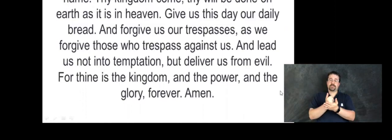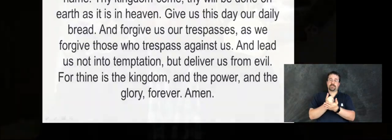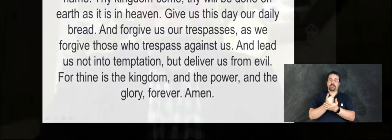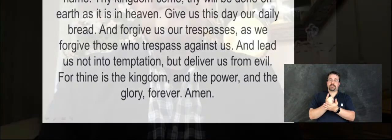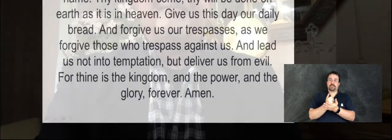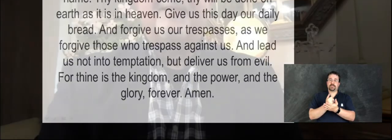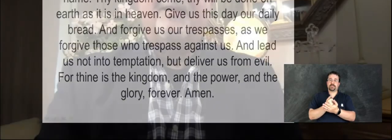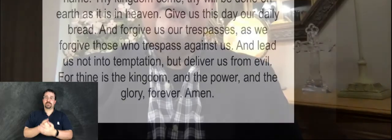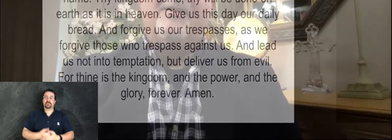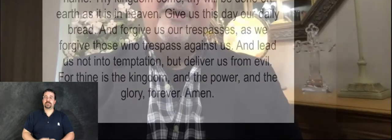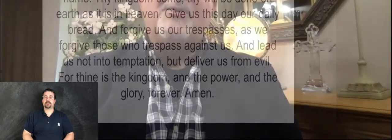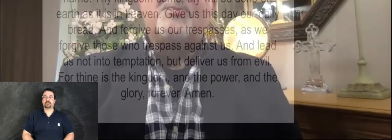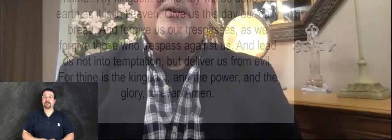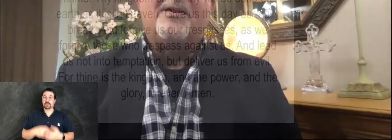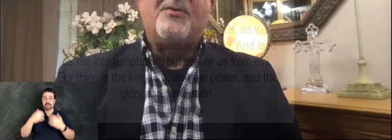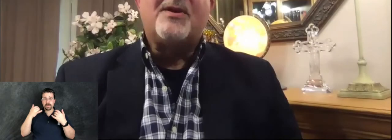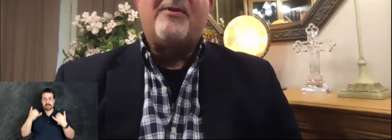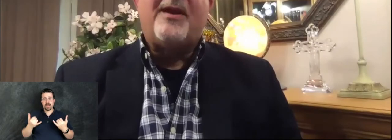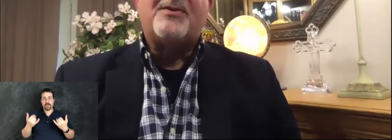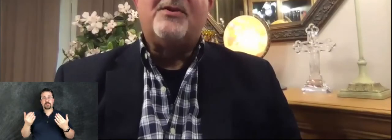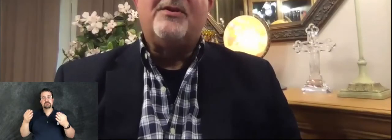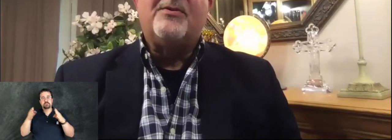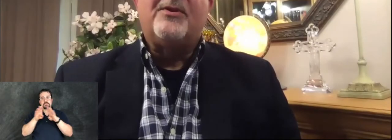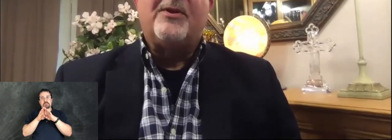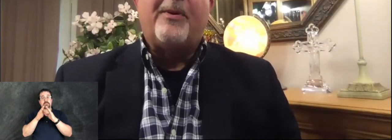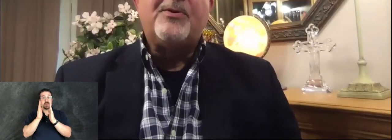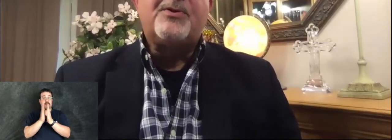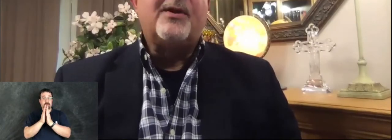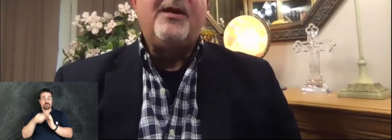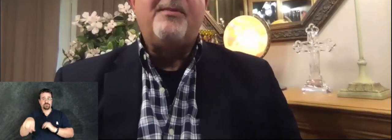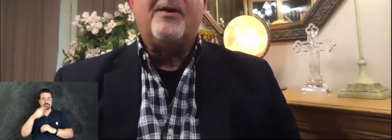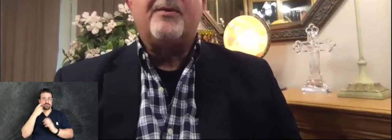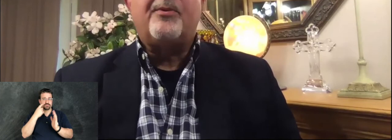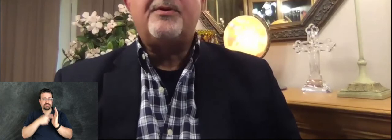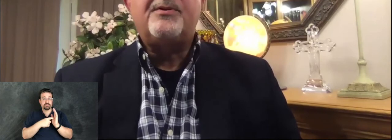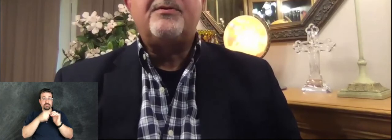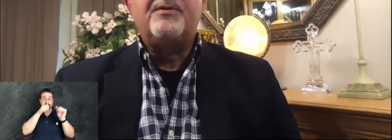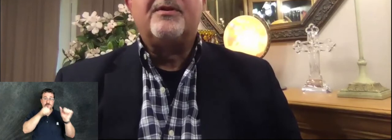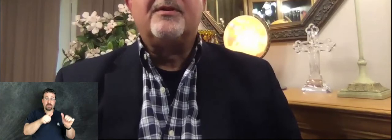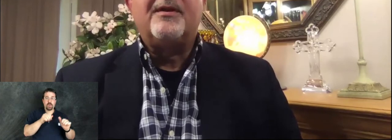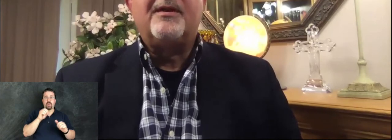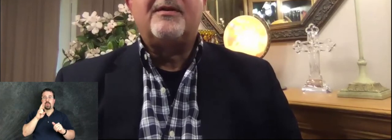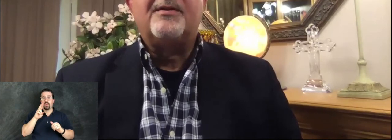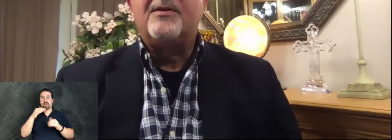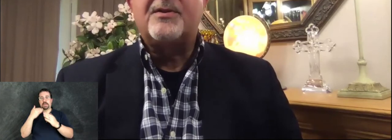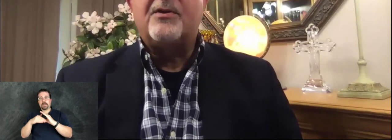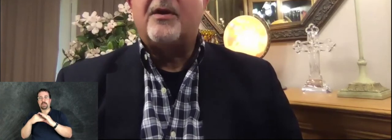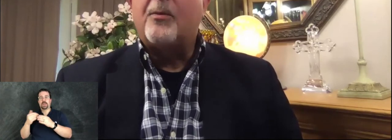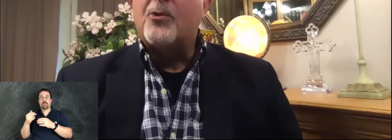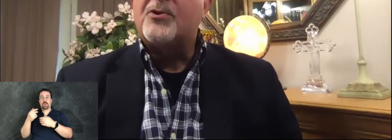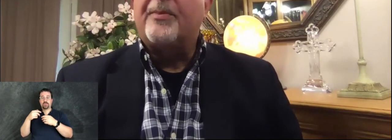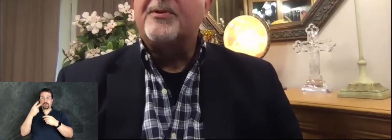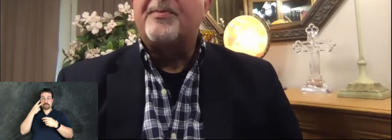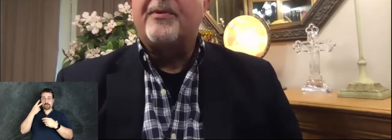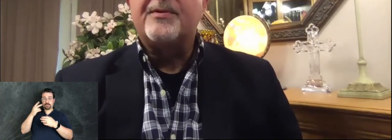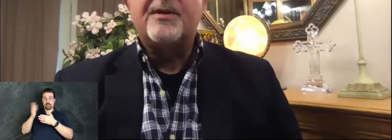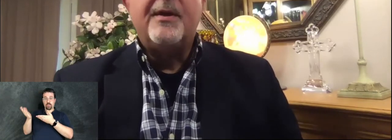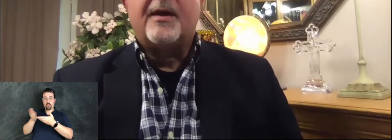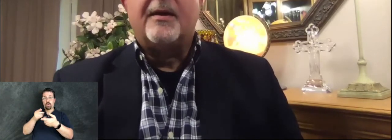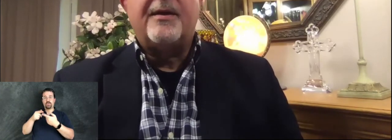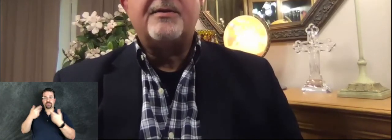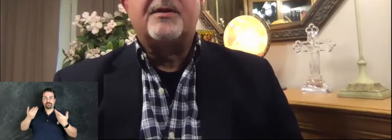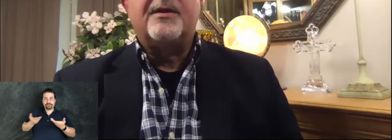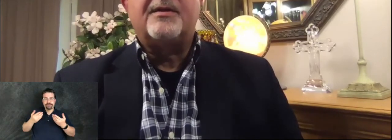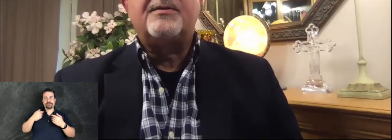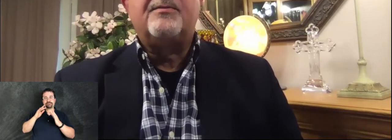Amen. And now as we close, I would ask you to note that the post or email that brought you to the link to this online worship